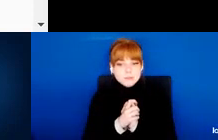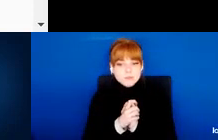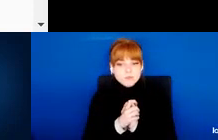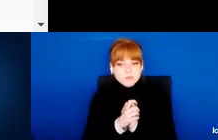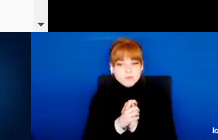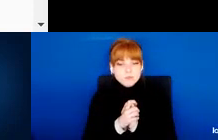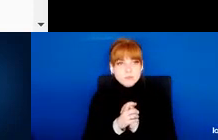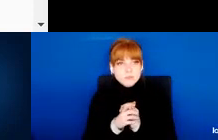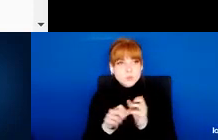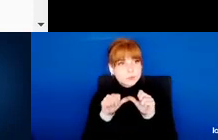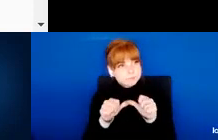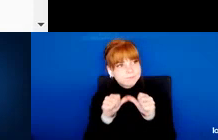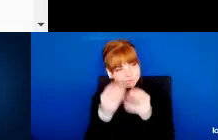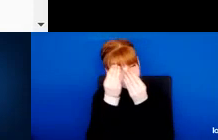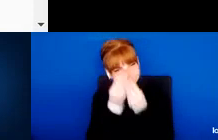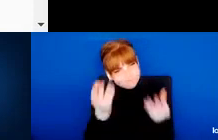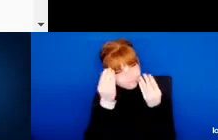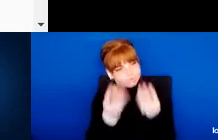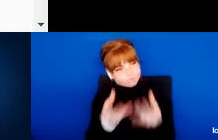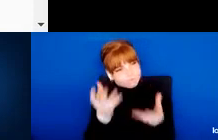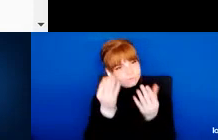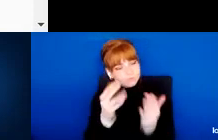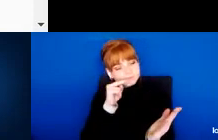what's going on with accessibility data in Minnesota.